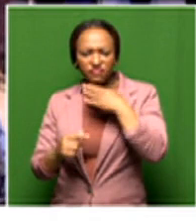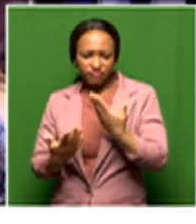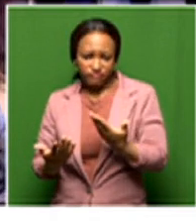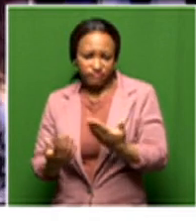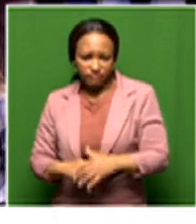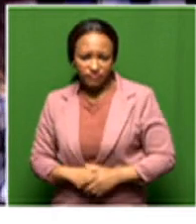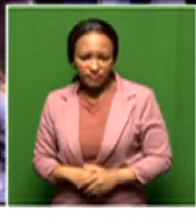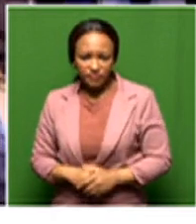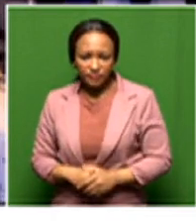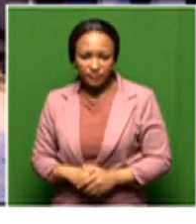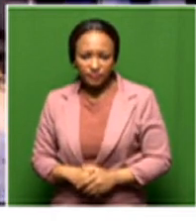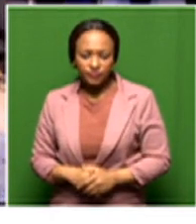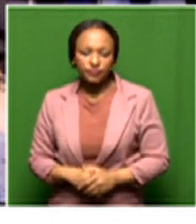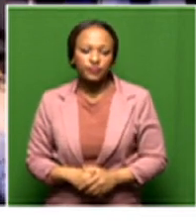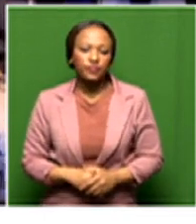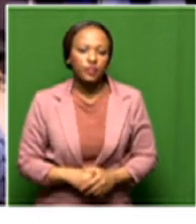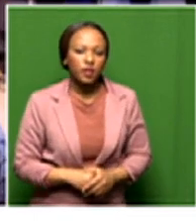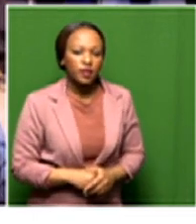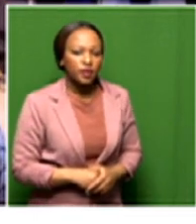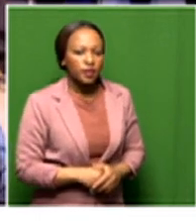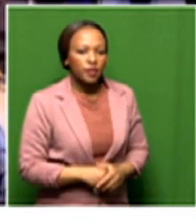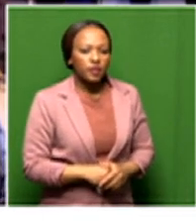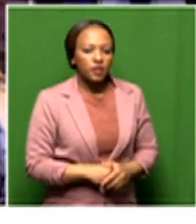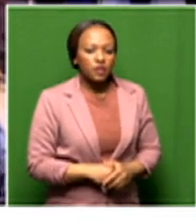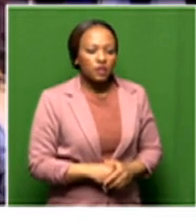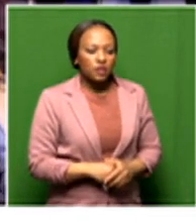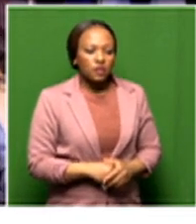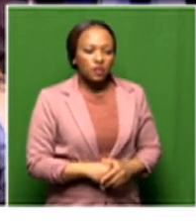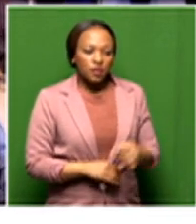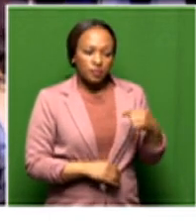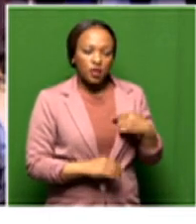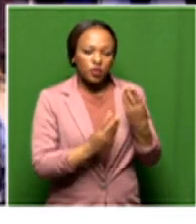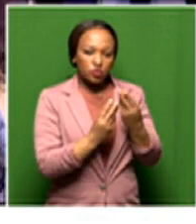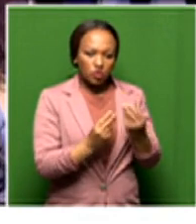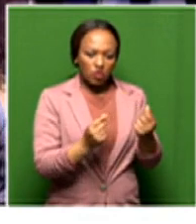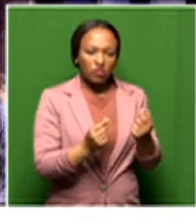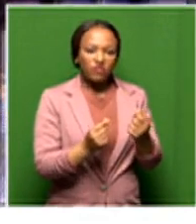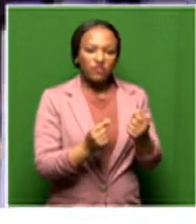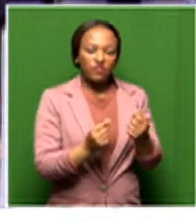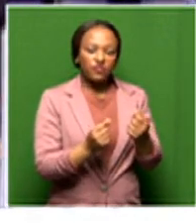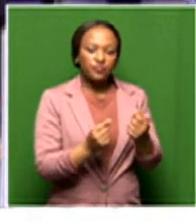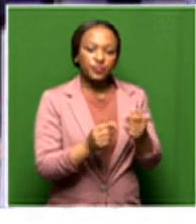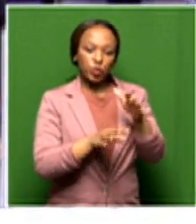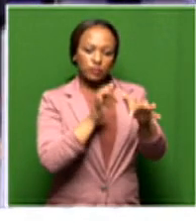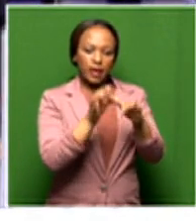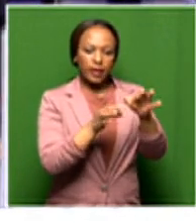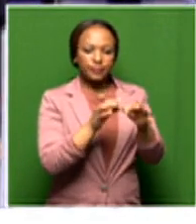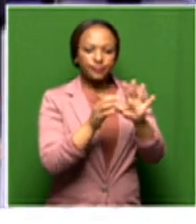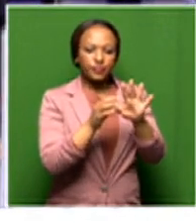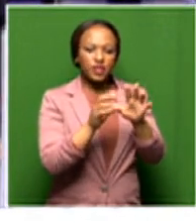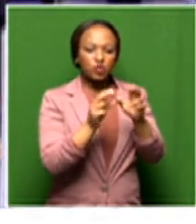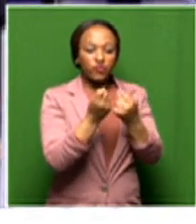far? So I do want to address this notion of, support, particularly for